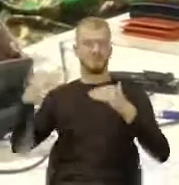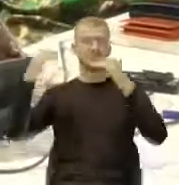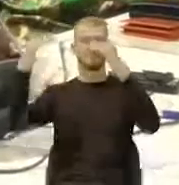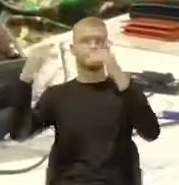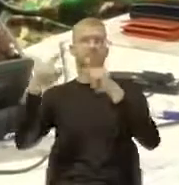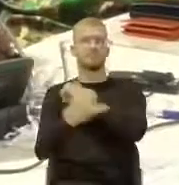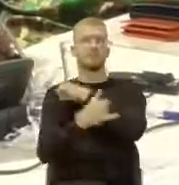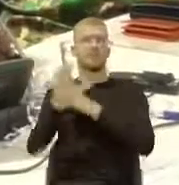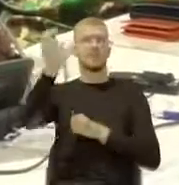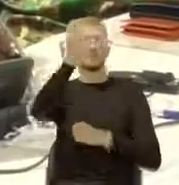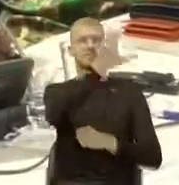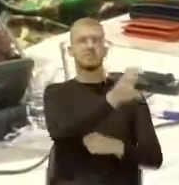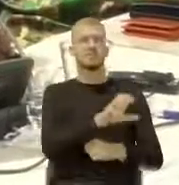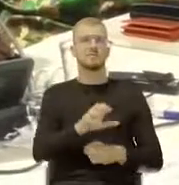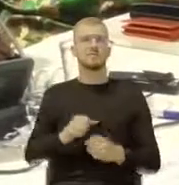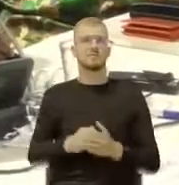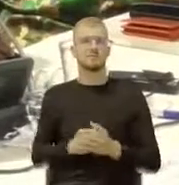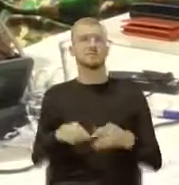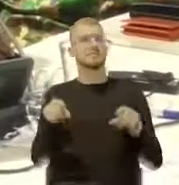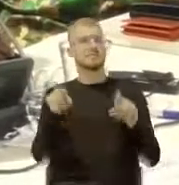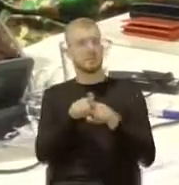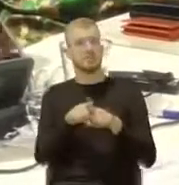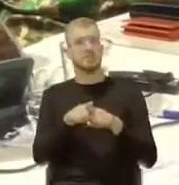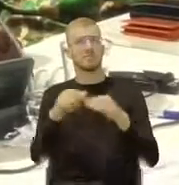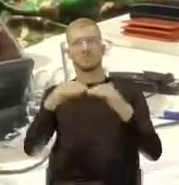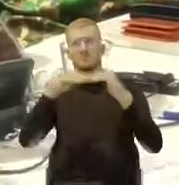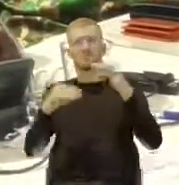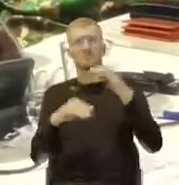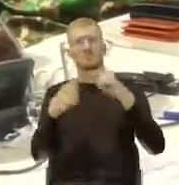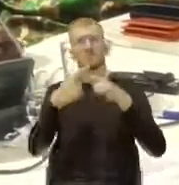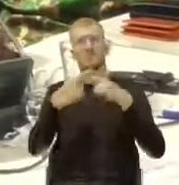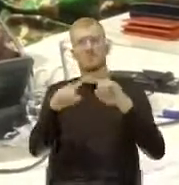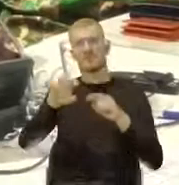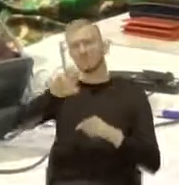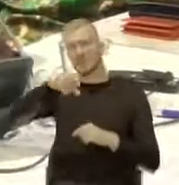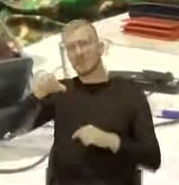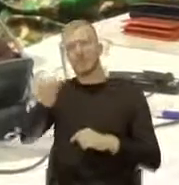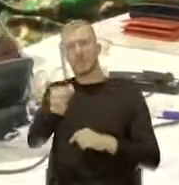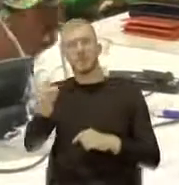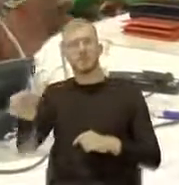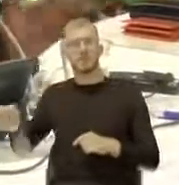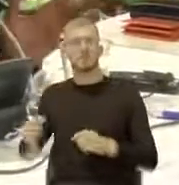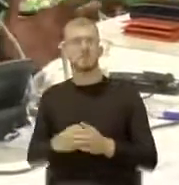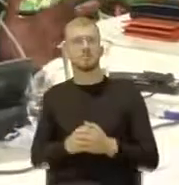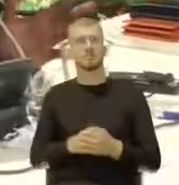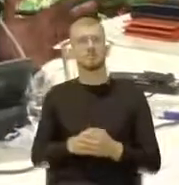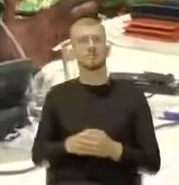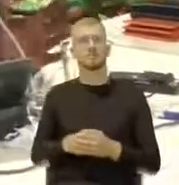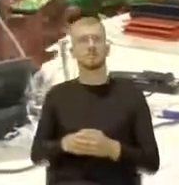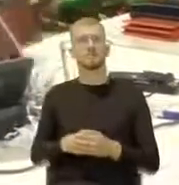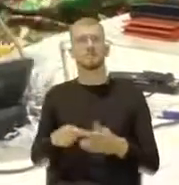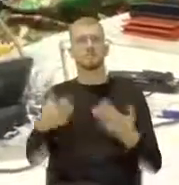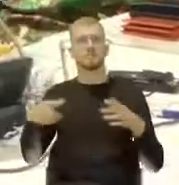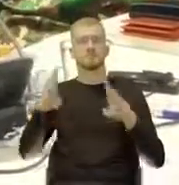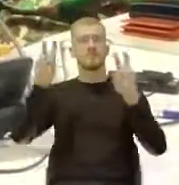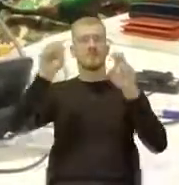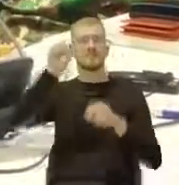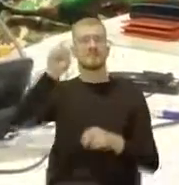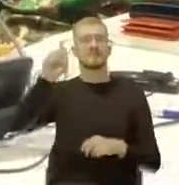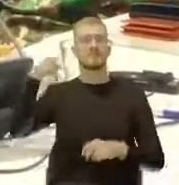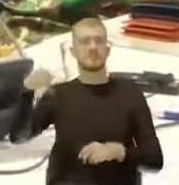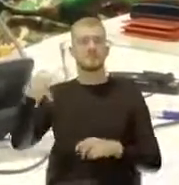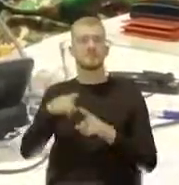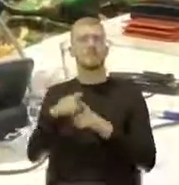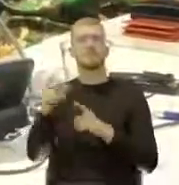words of Sao Paulo, I heard the word from Malaysia, but also from Bogota, and I could see a